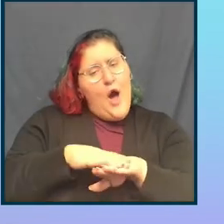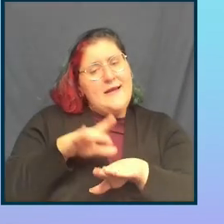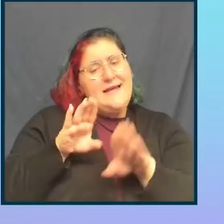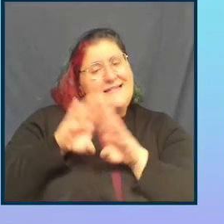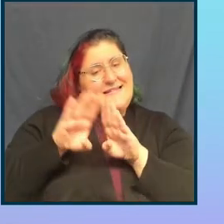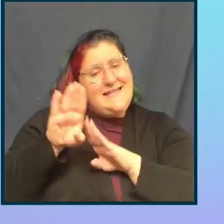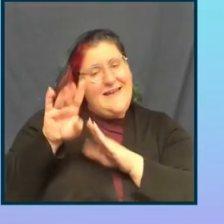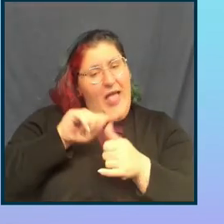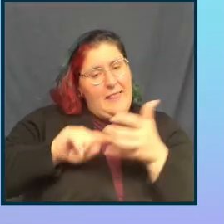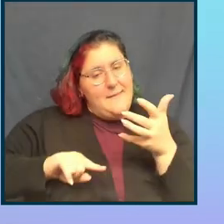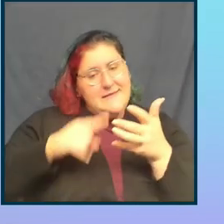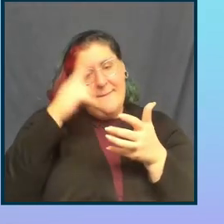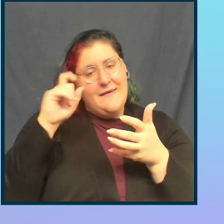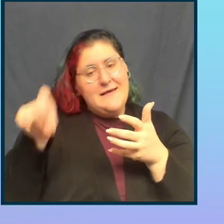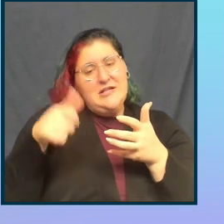roles associated?